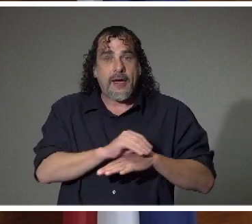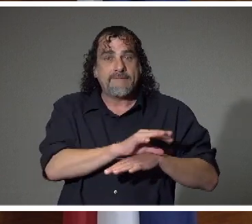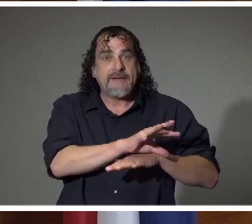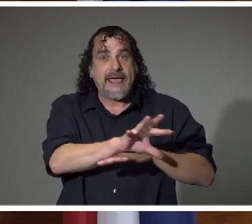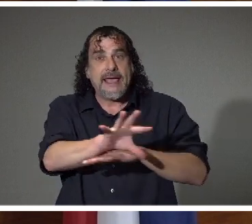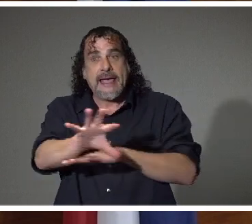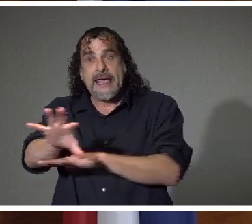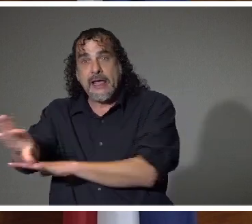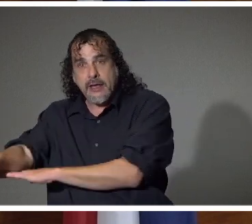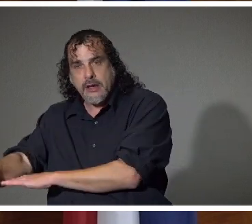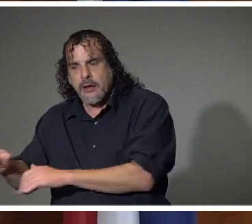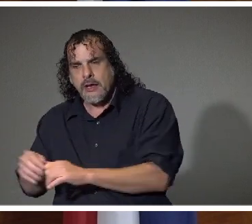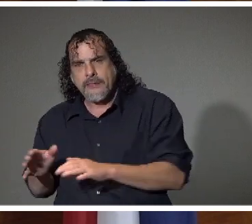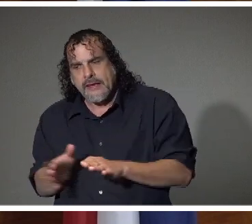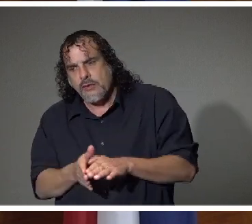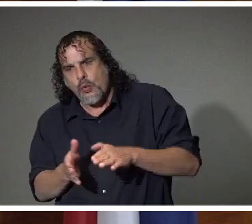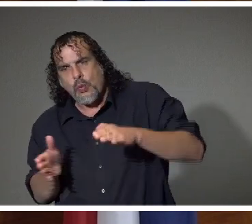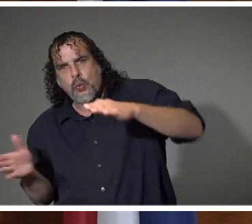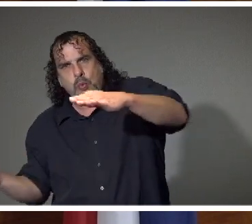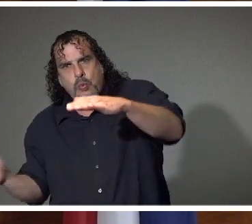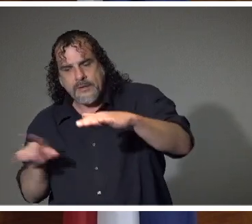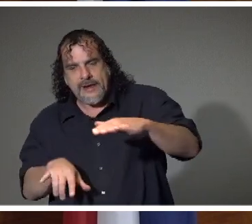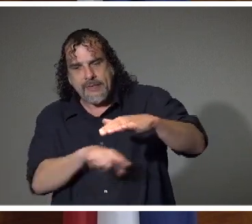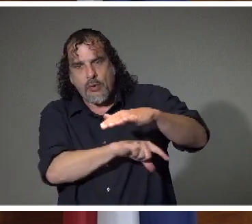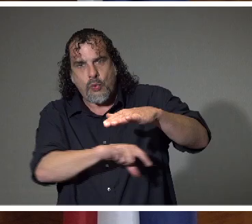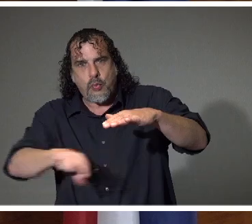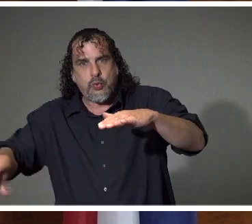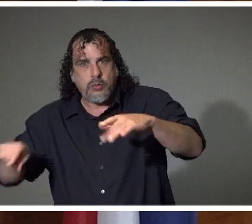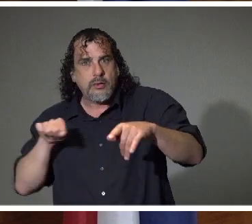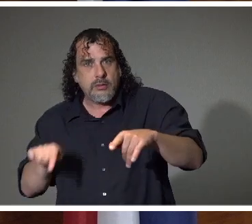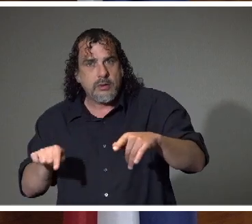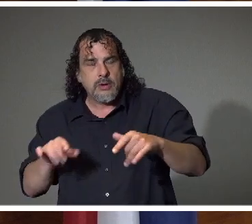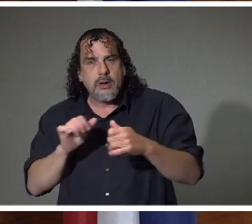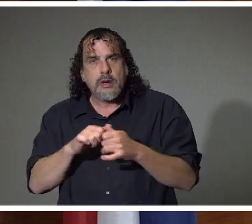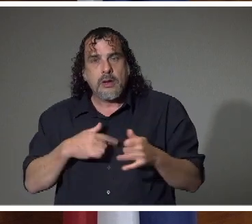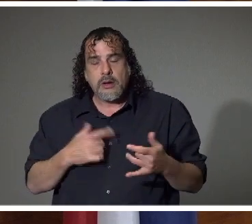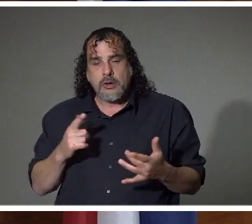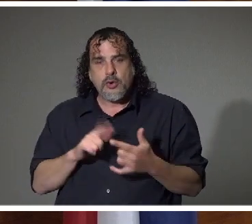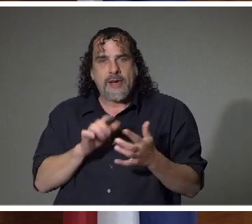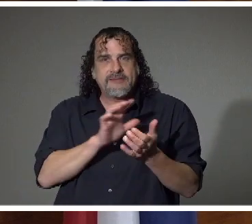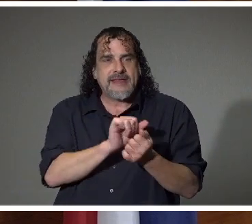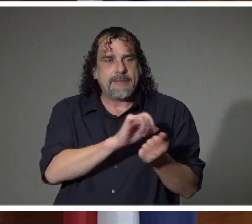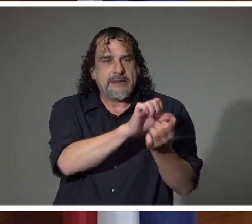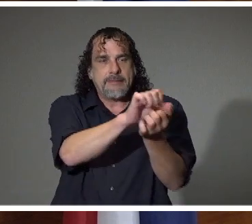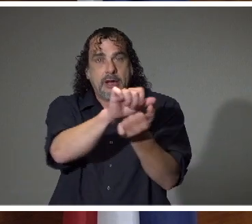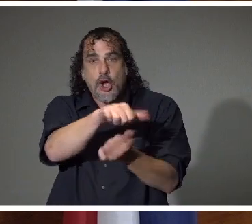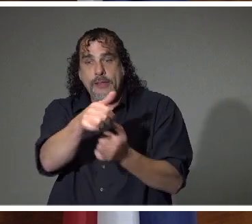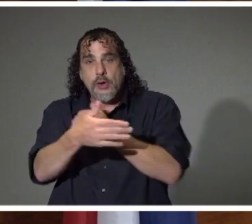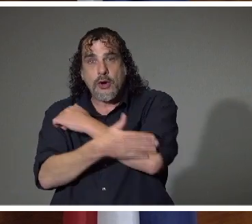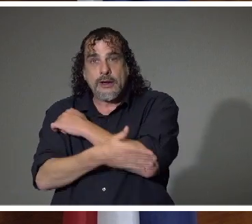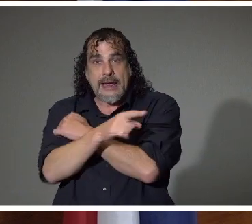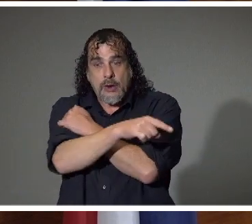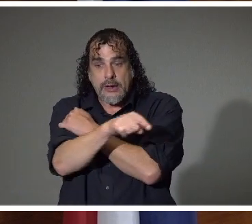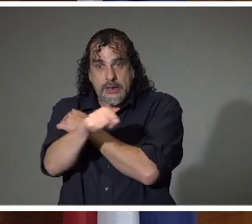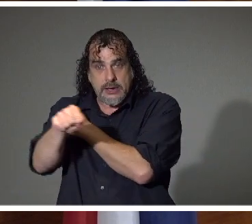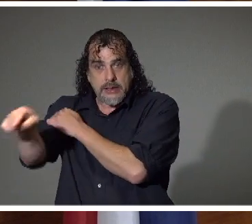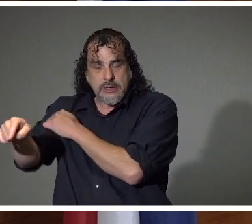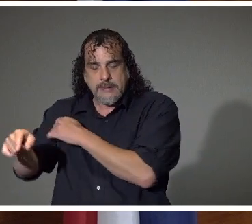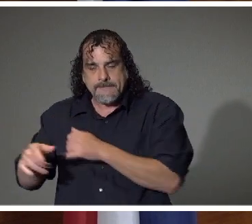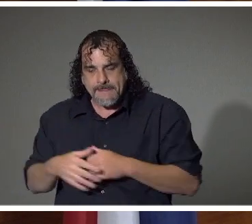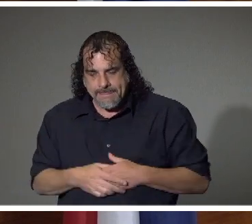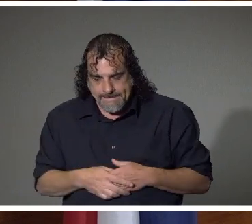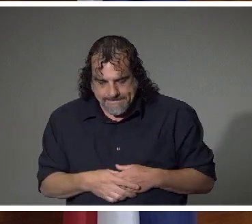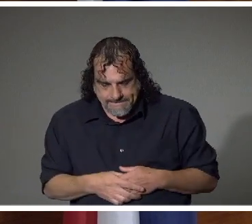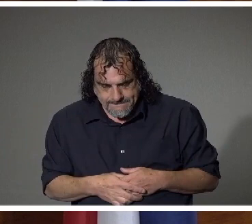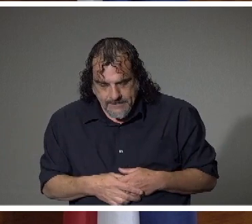they're much wider than that for a lot of reasons. One, you have damage in other counties, but you also have particularly